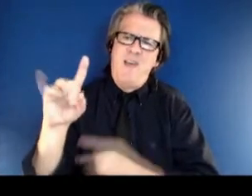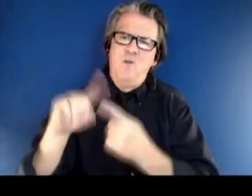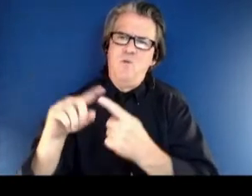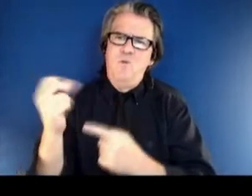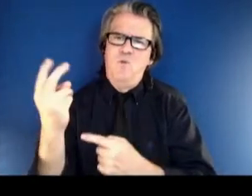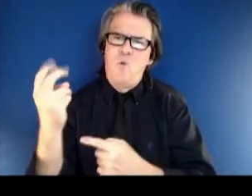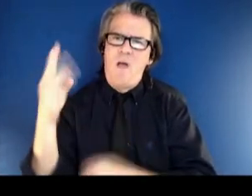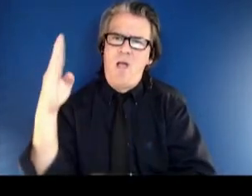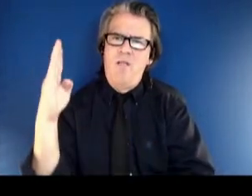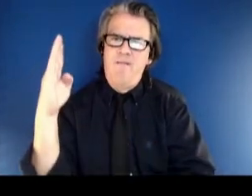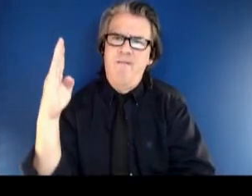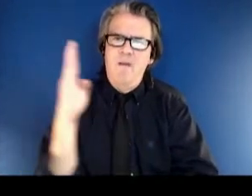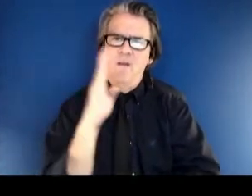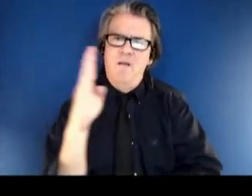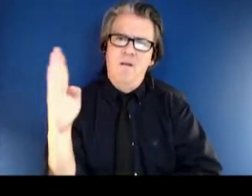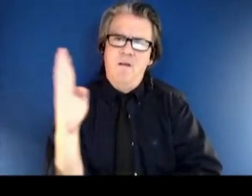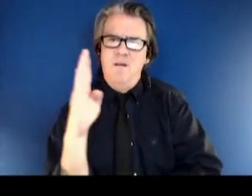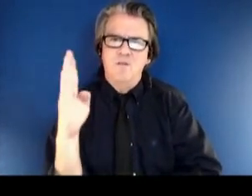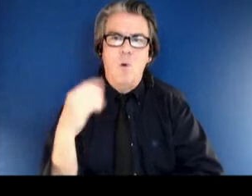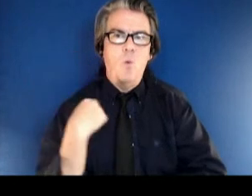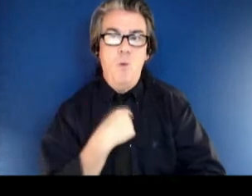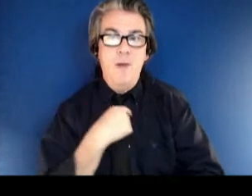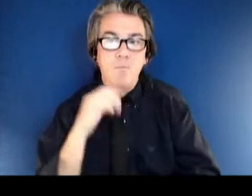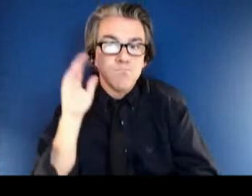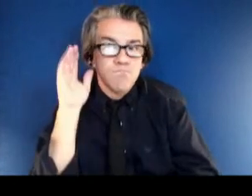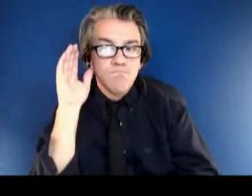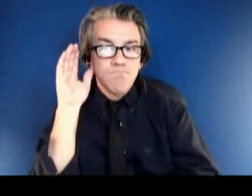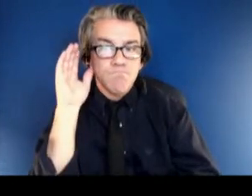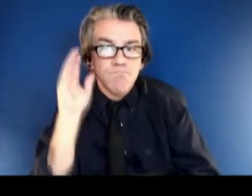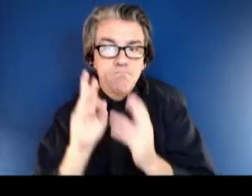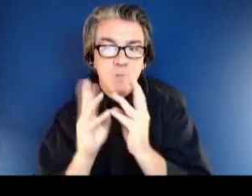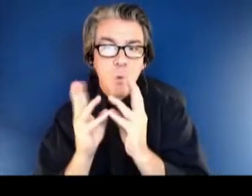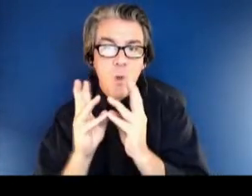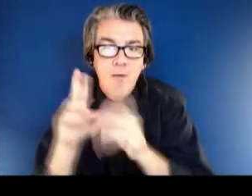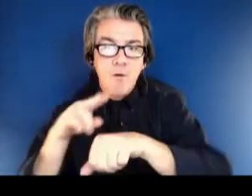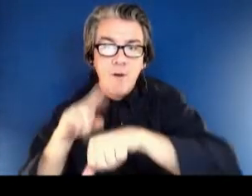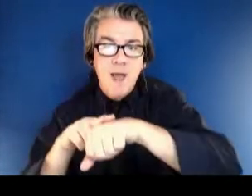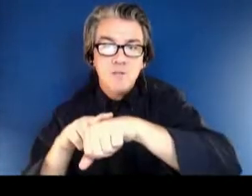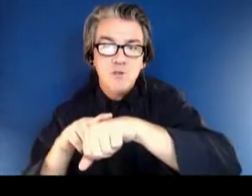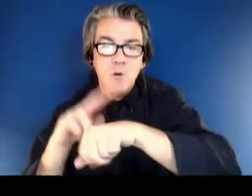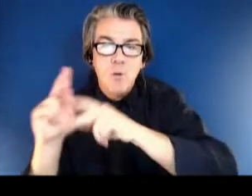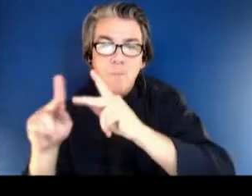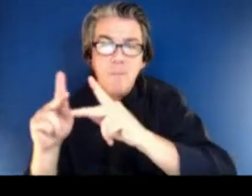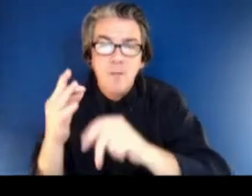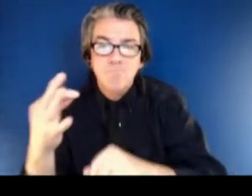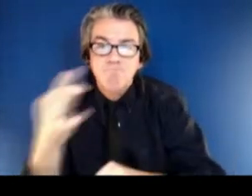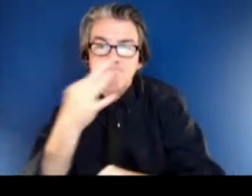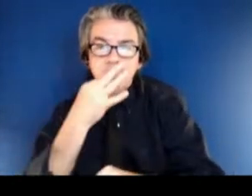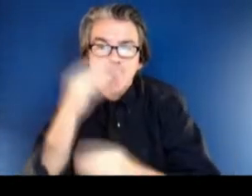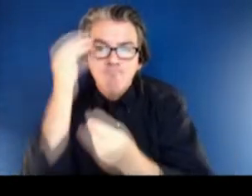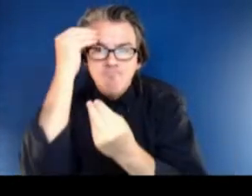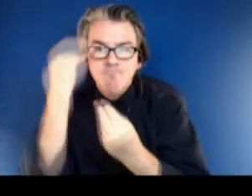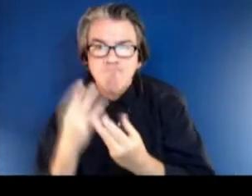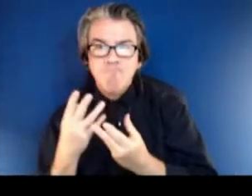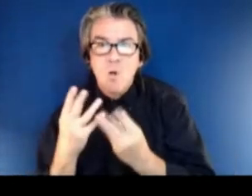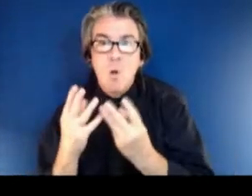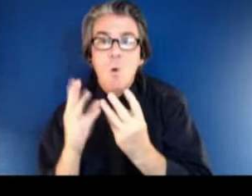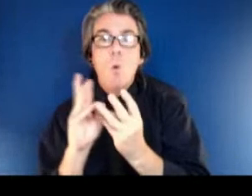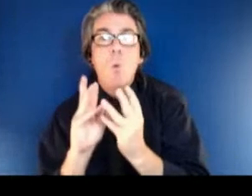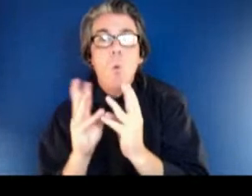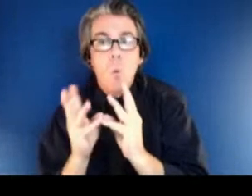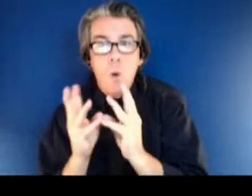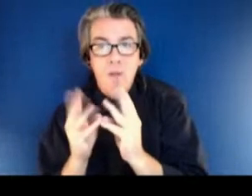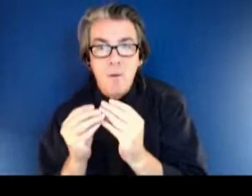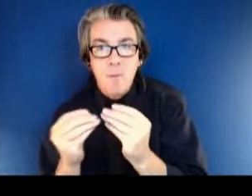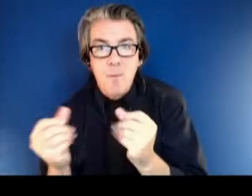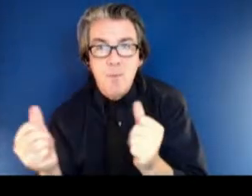say noon. And as we receive those all clear messages from the meteorology team, we'll begin